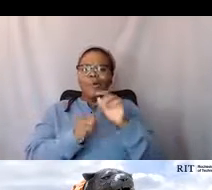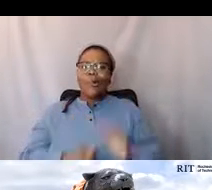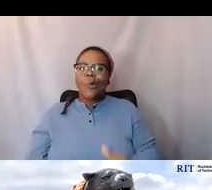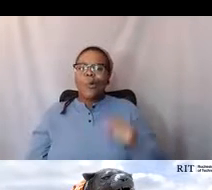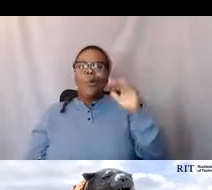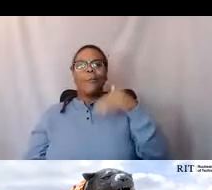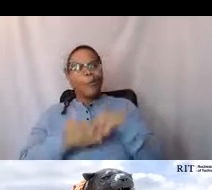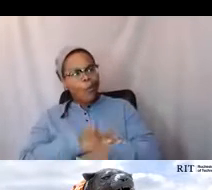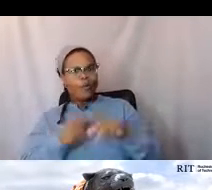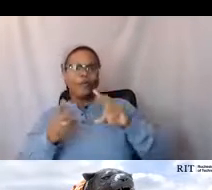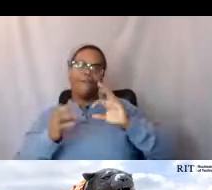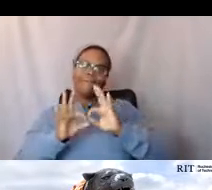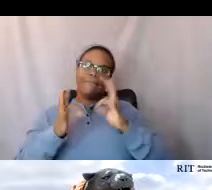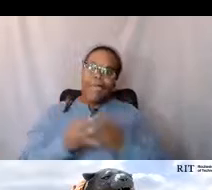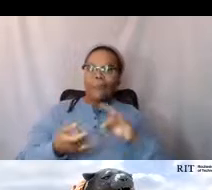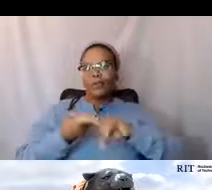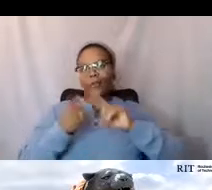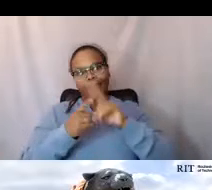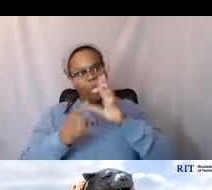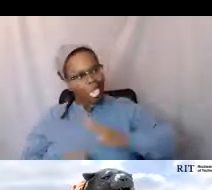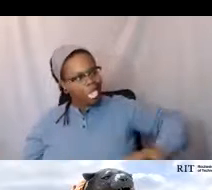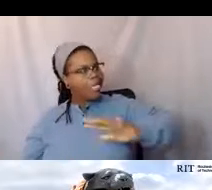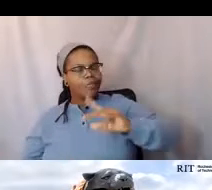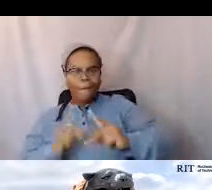family and your friend circle, and